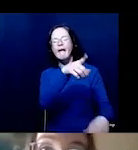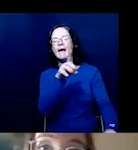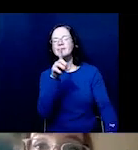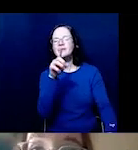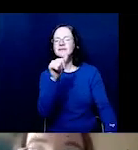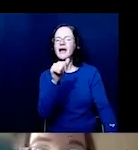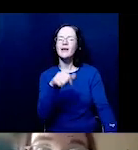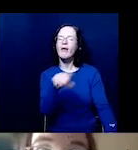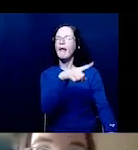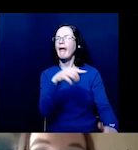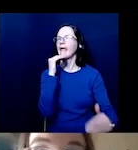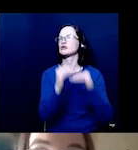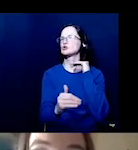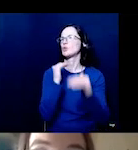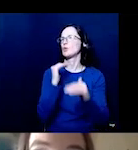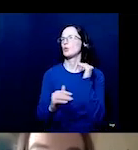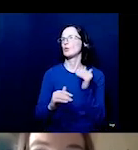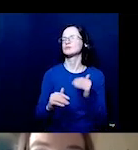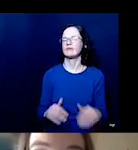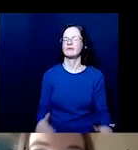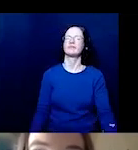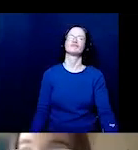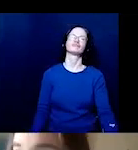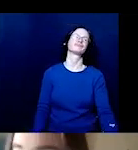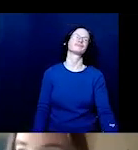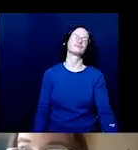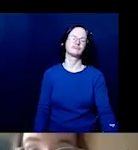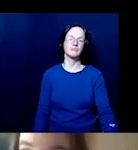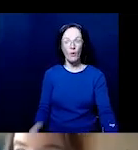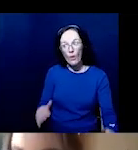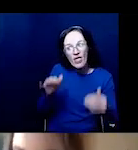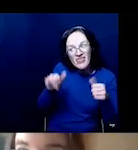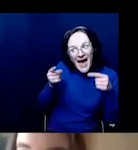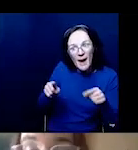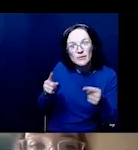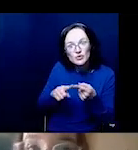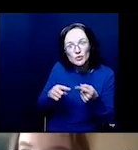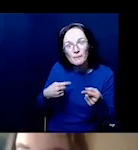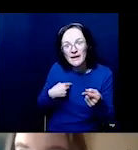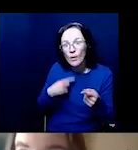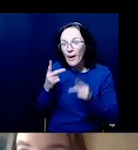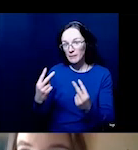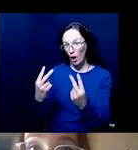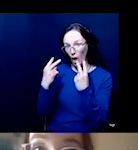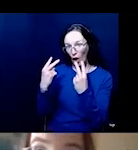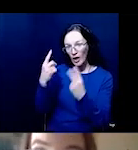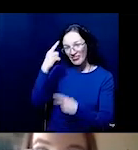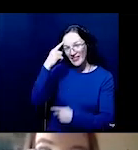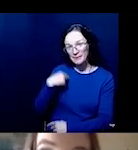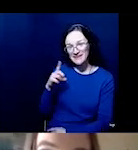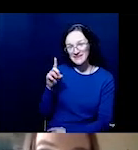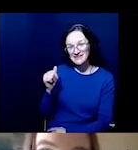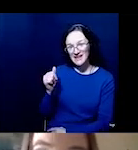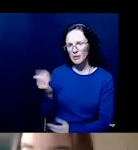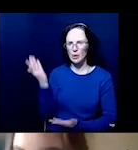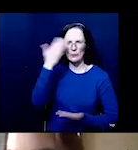invisible disability. Yeah, okay, so you get it. There's a bunch of assumptions about us, which is